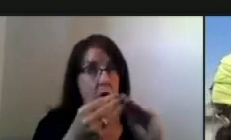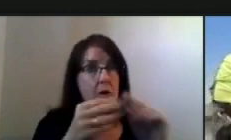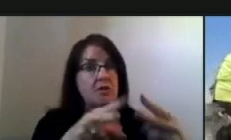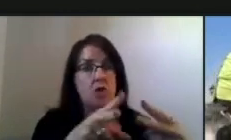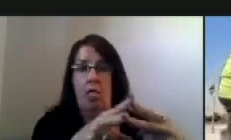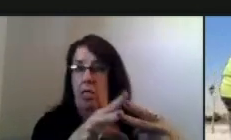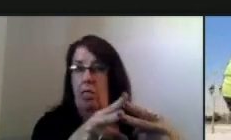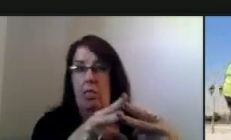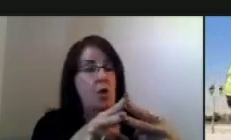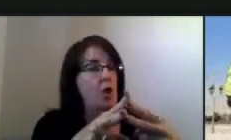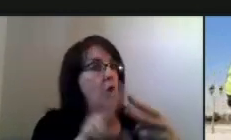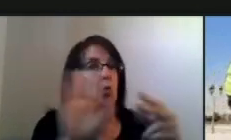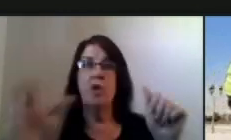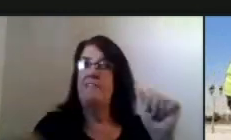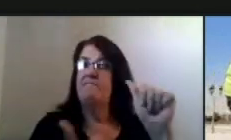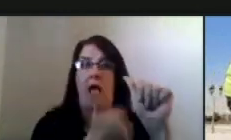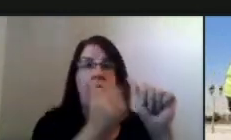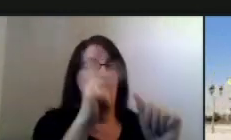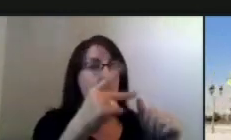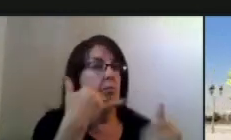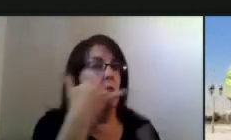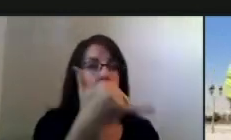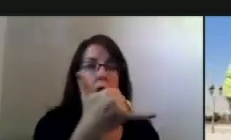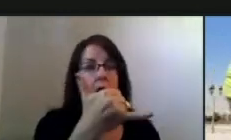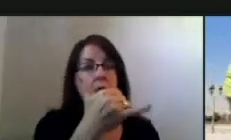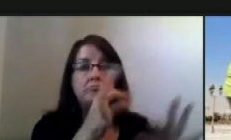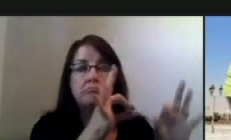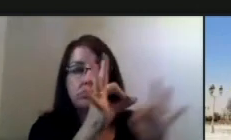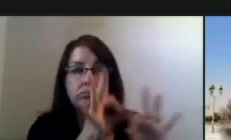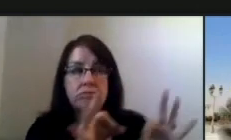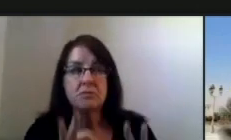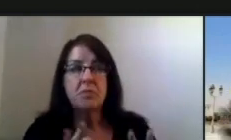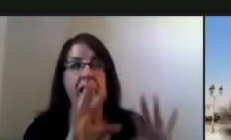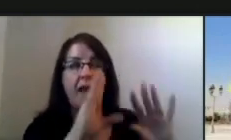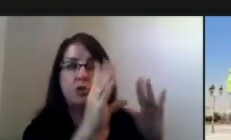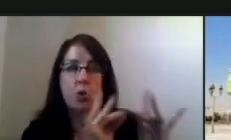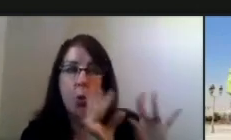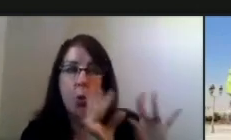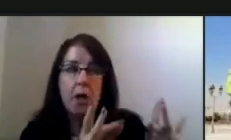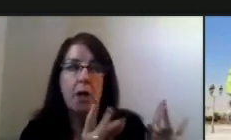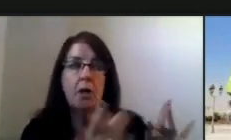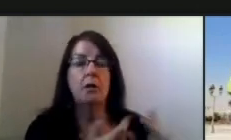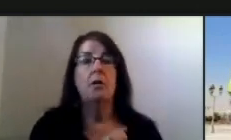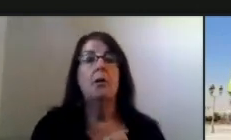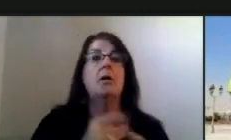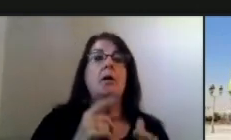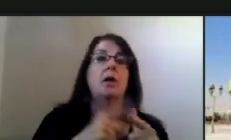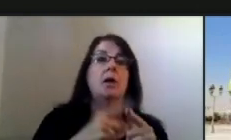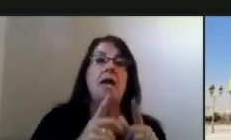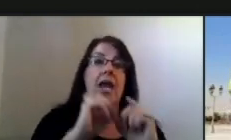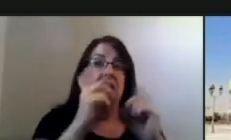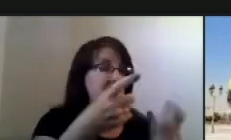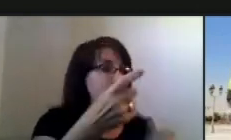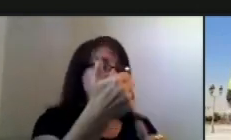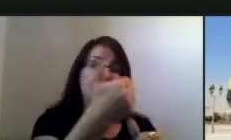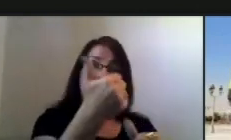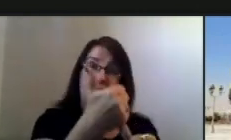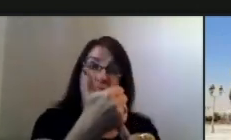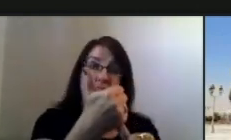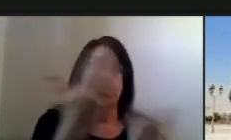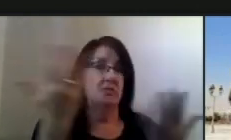we do, we just follow up with them, get to know a little bit about their story, and then we provide assistance.